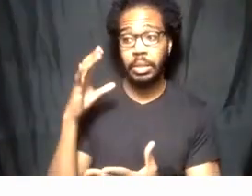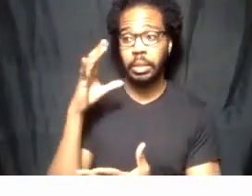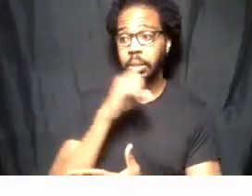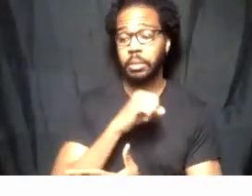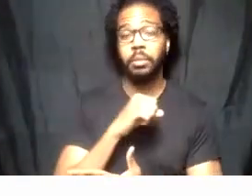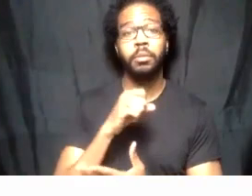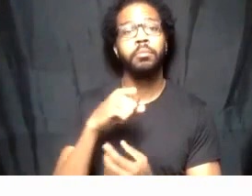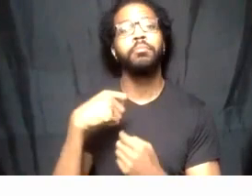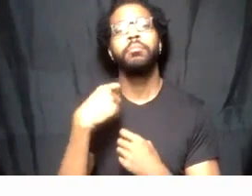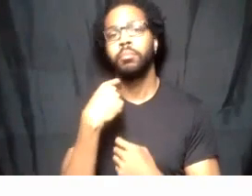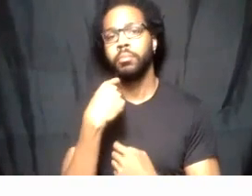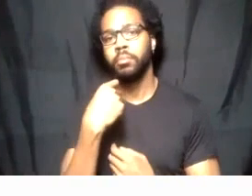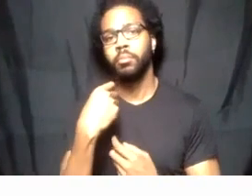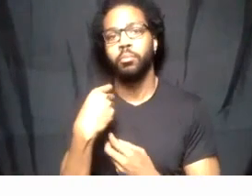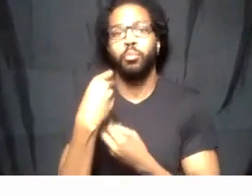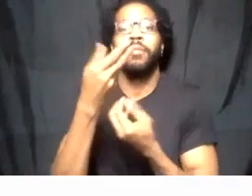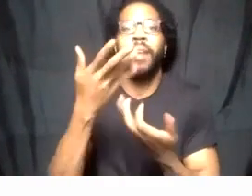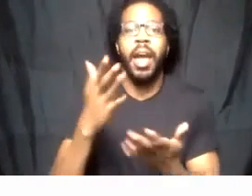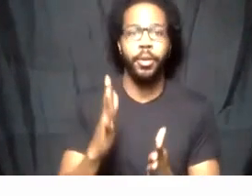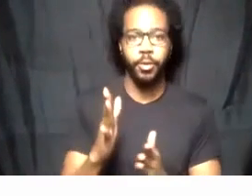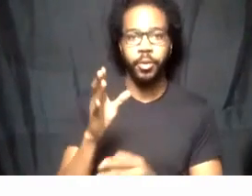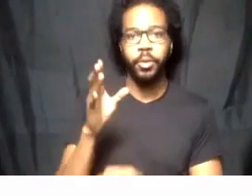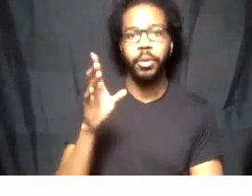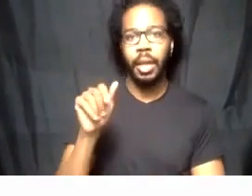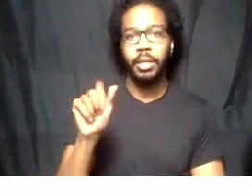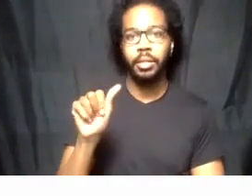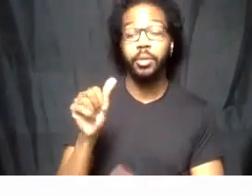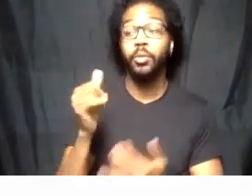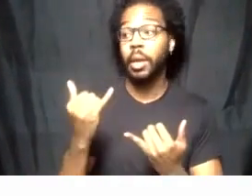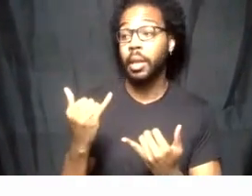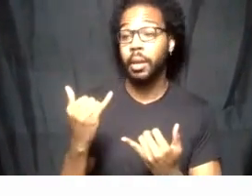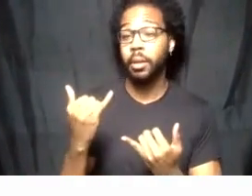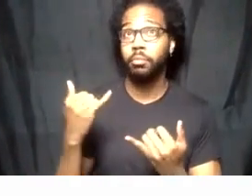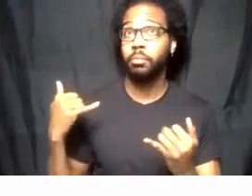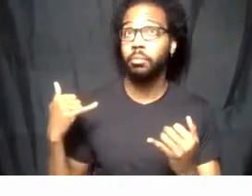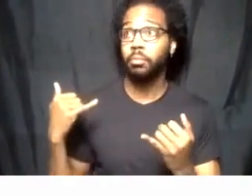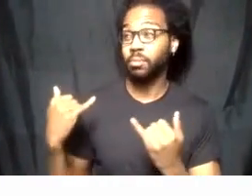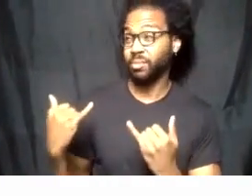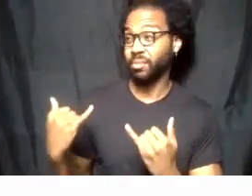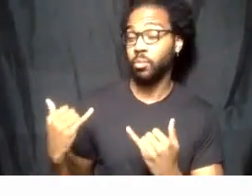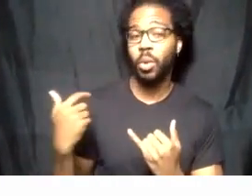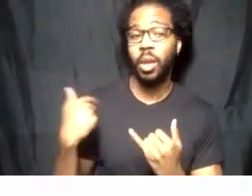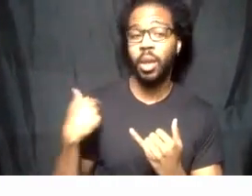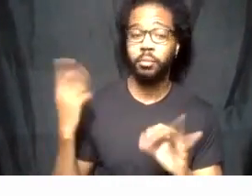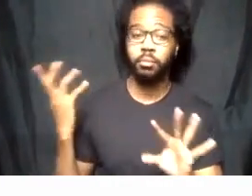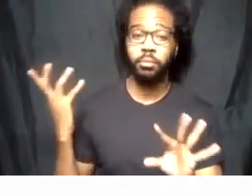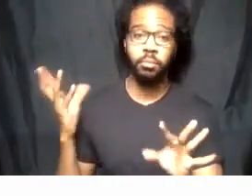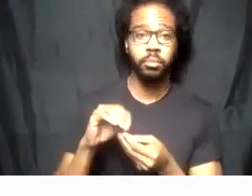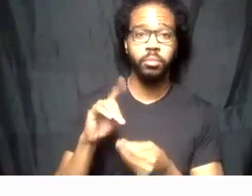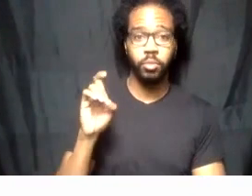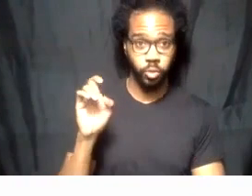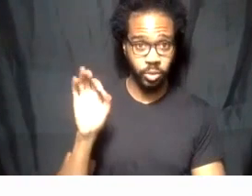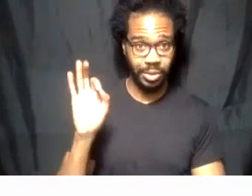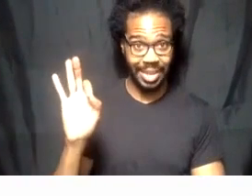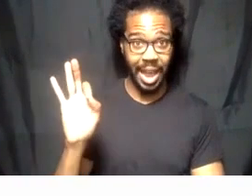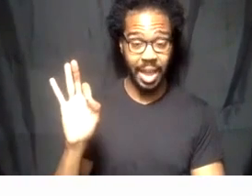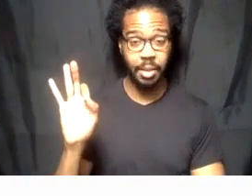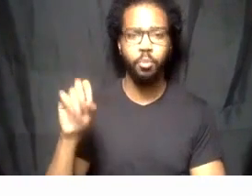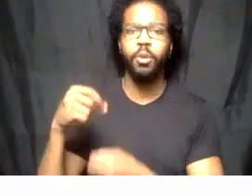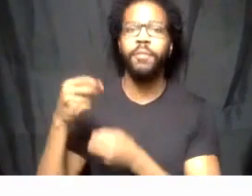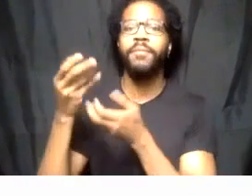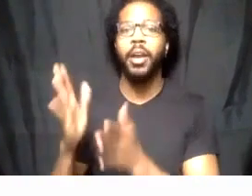data, which currently, to date, we have had 109 provider staff who